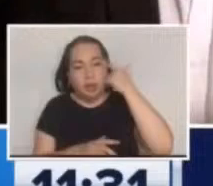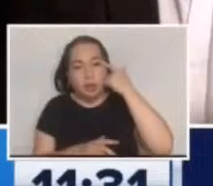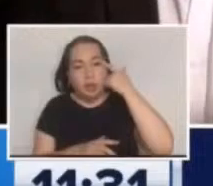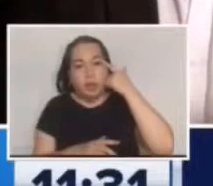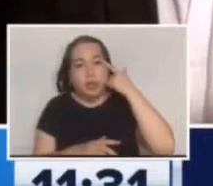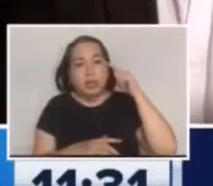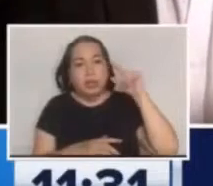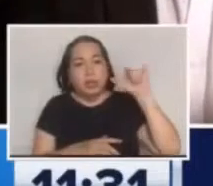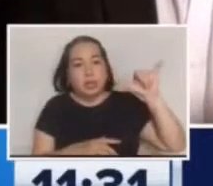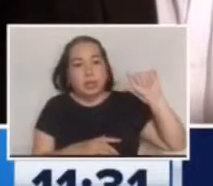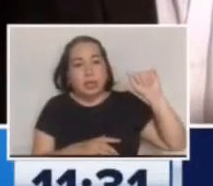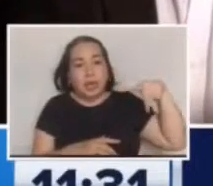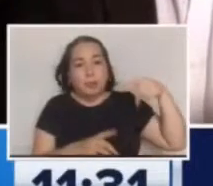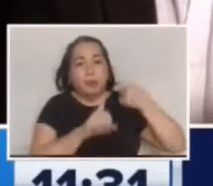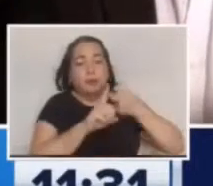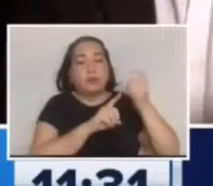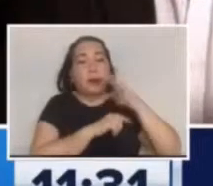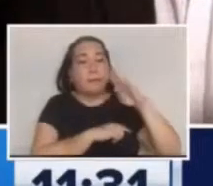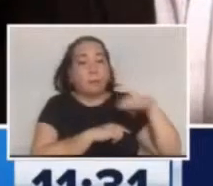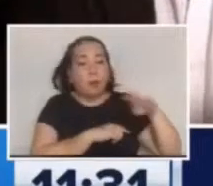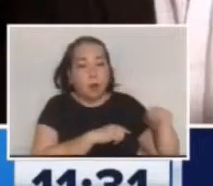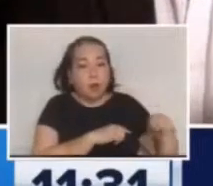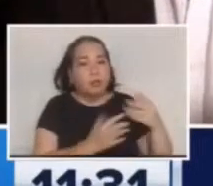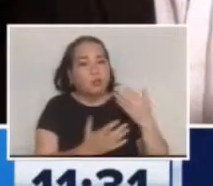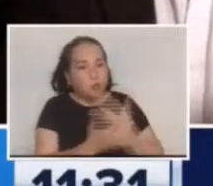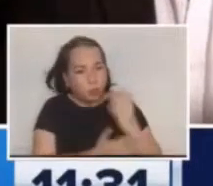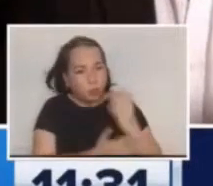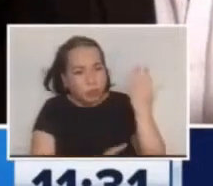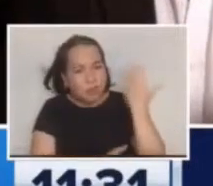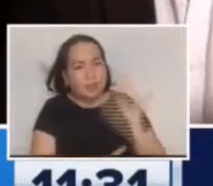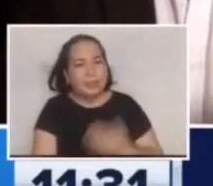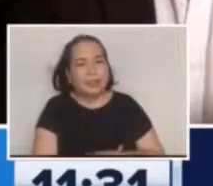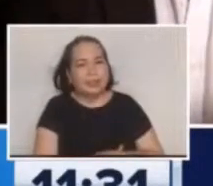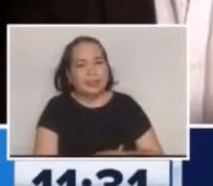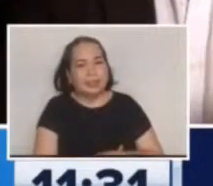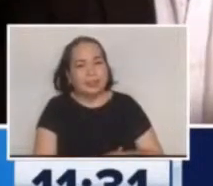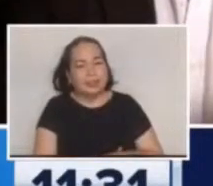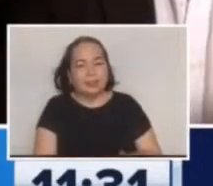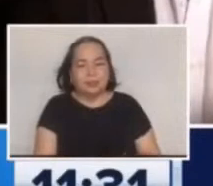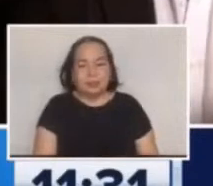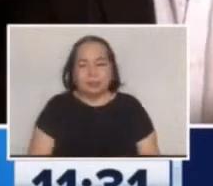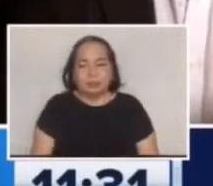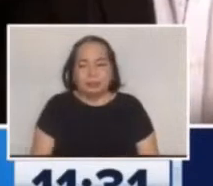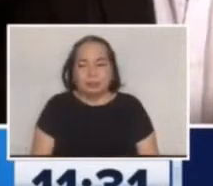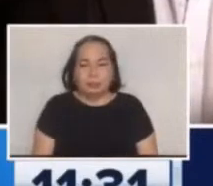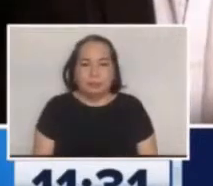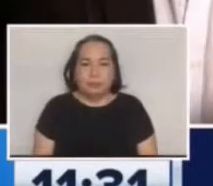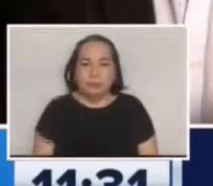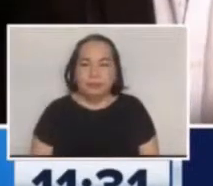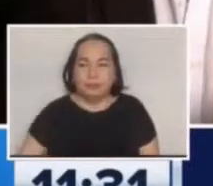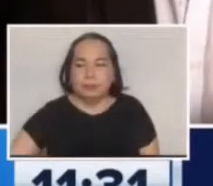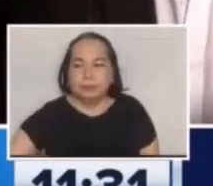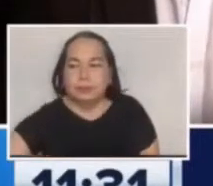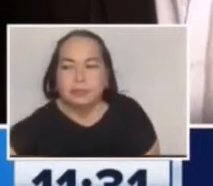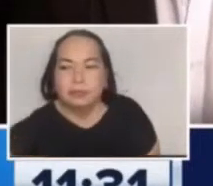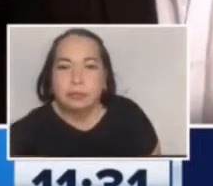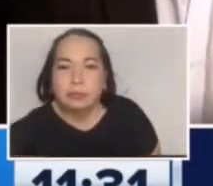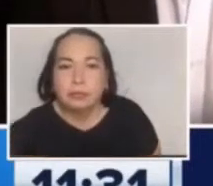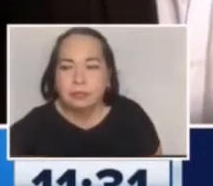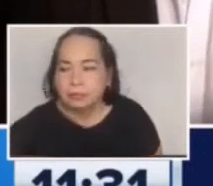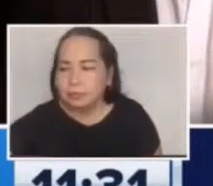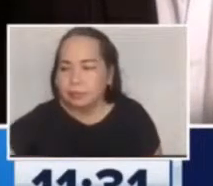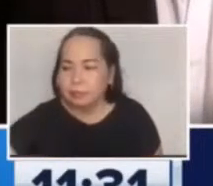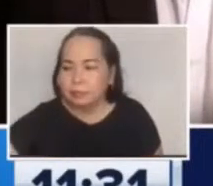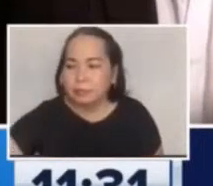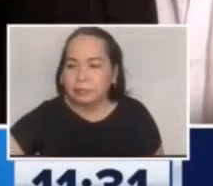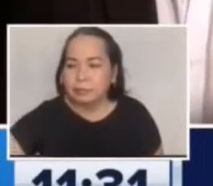Bago po ang lahat, Governor, let me congratulate you for keeping Bohol COVID-free in a sense that there was no local transmission recorded so far.